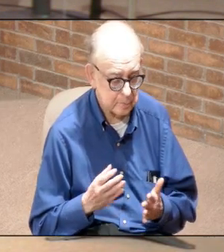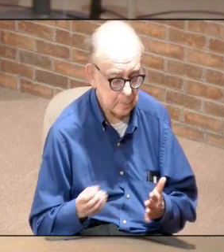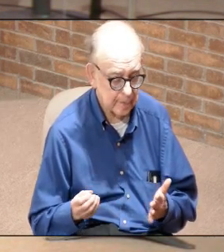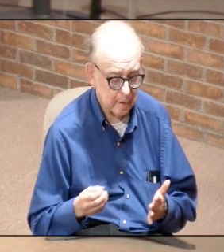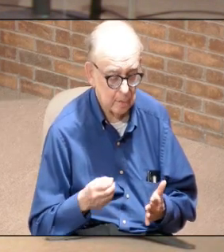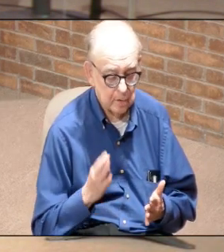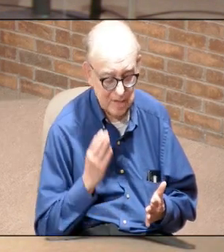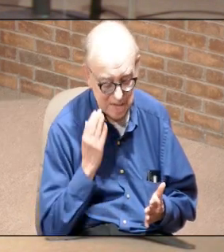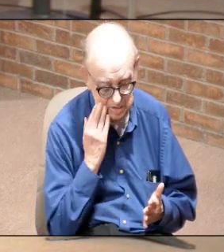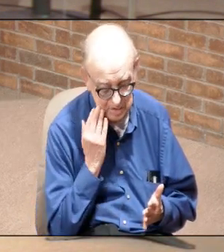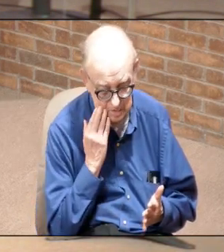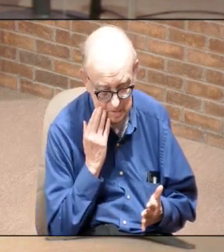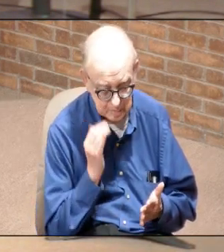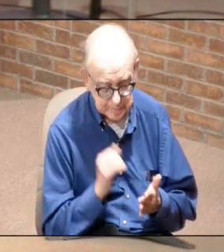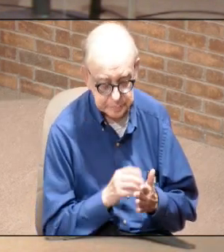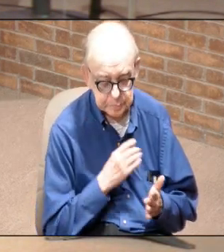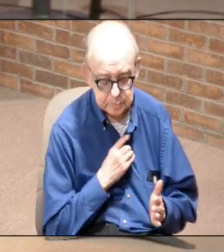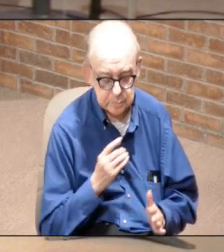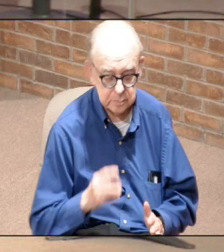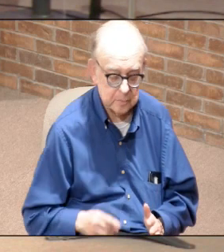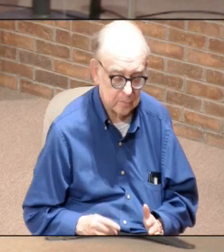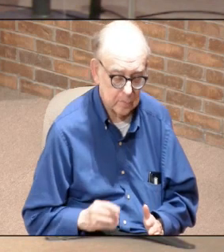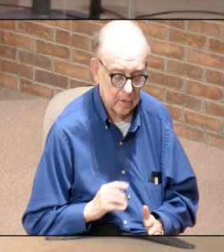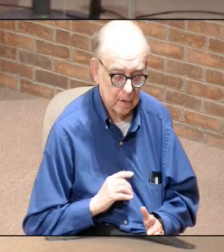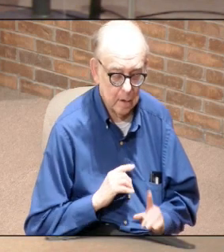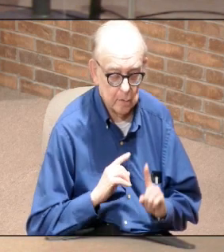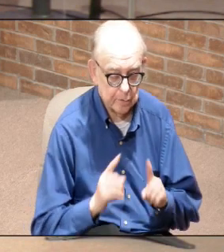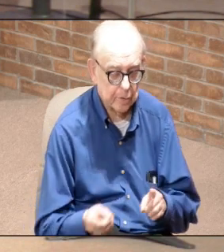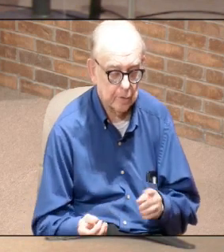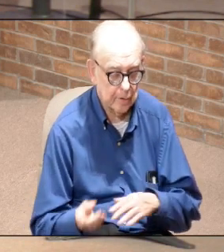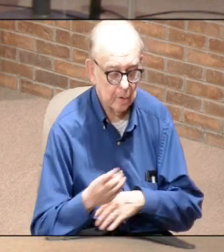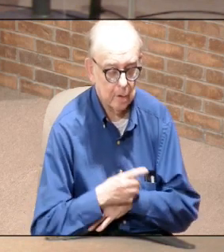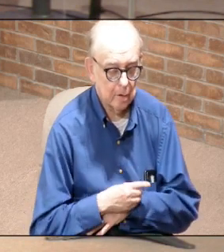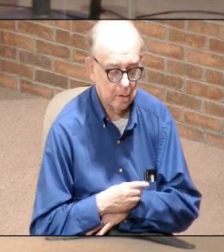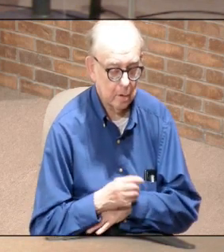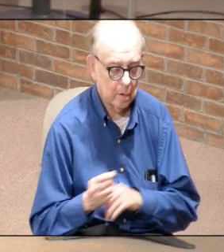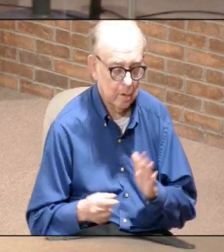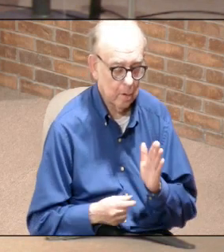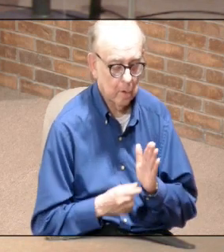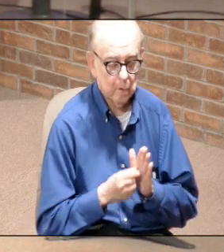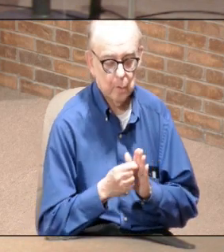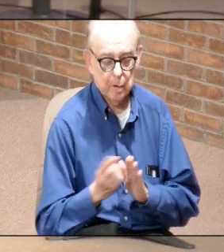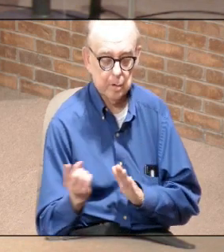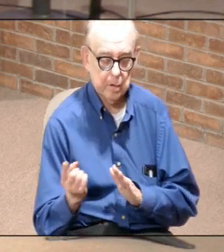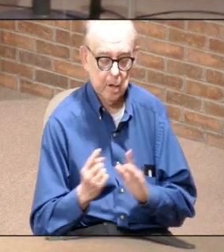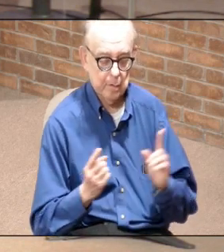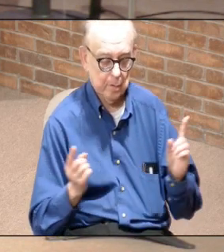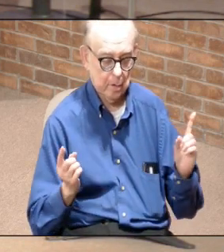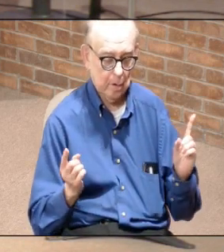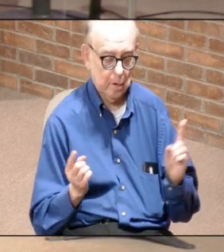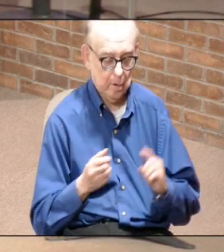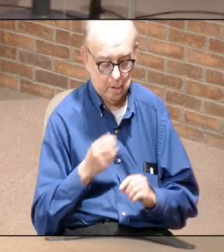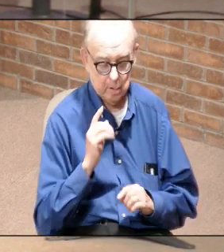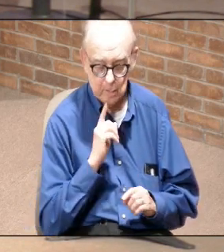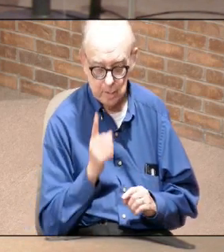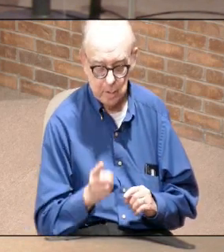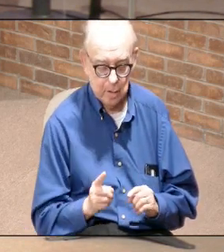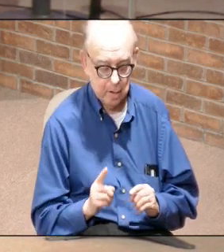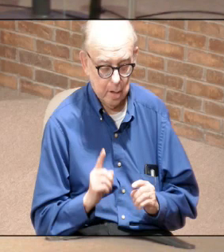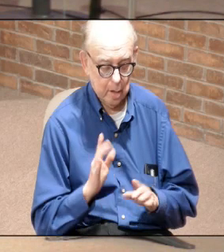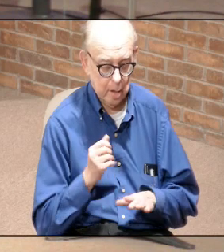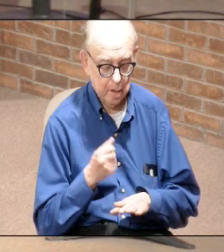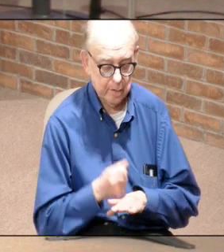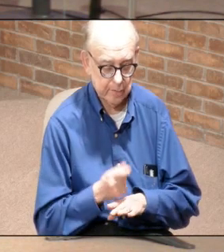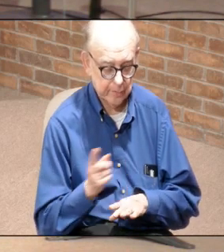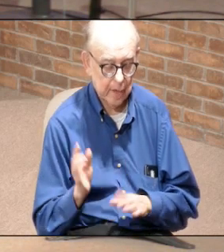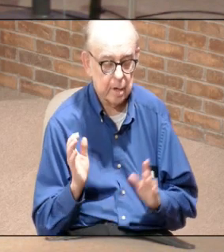And God knew that David was going to come there that day, Goliath was going to come, and God was going to prepare him for